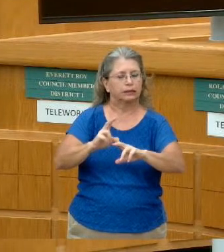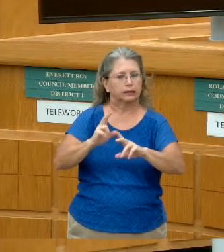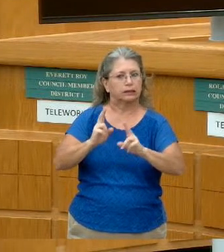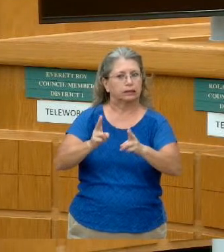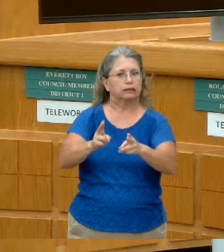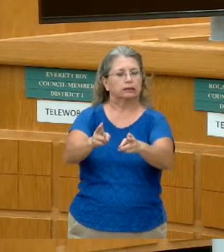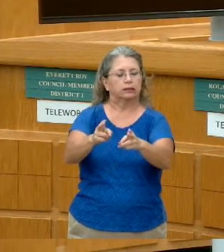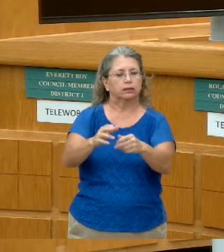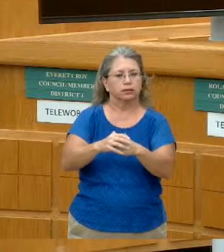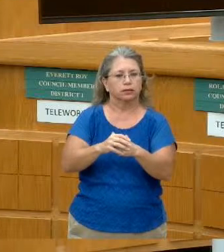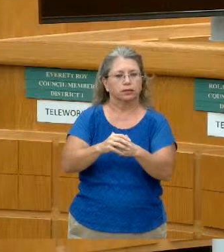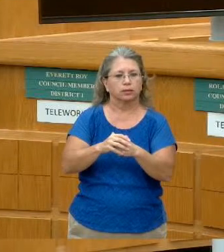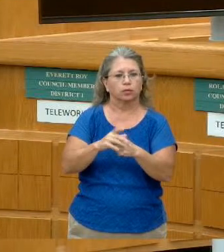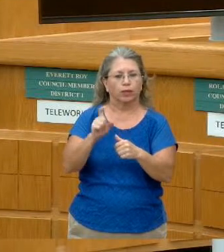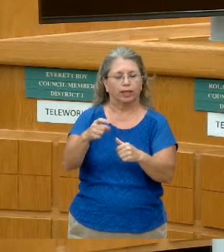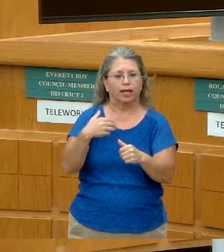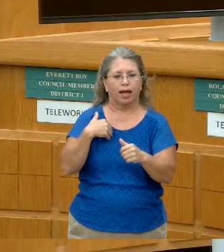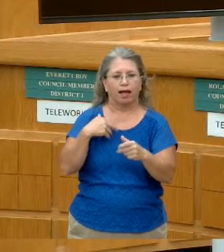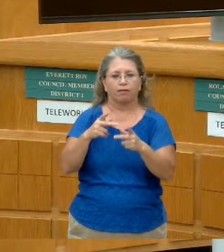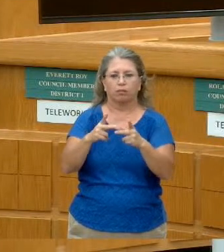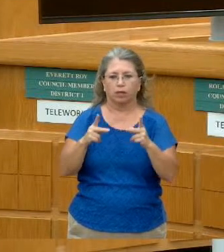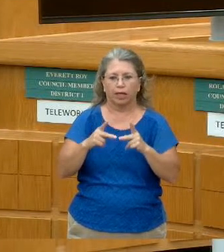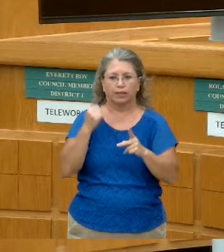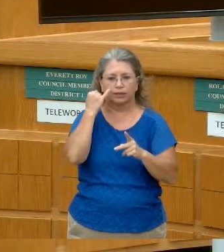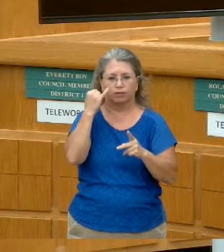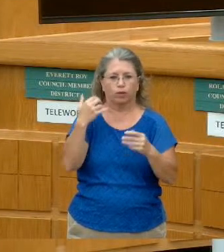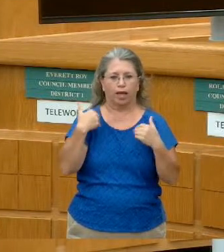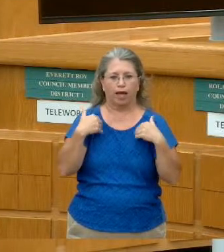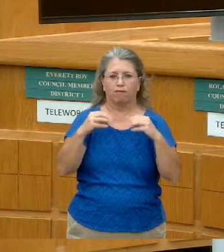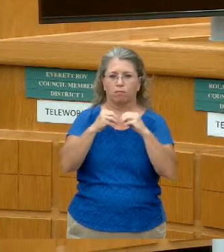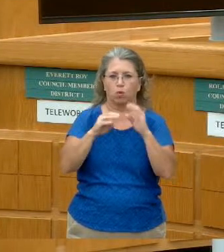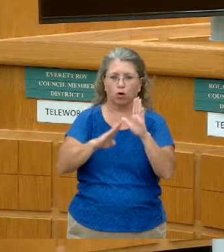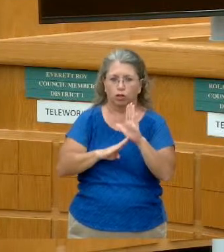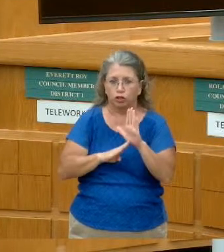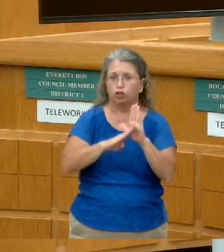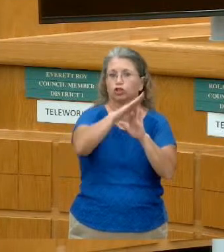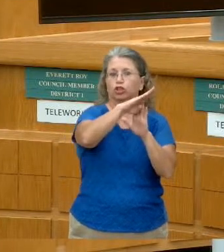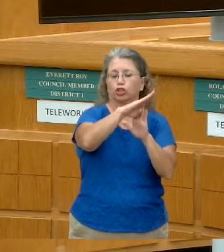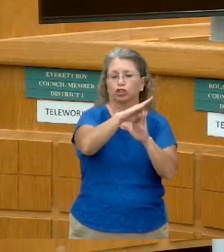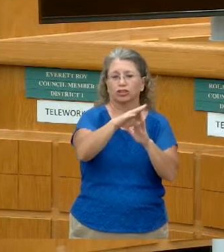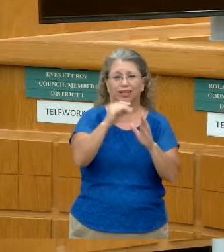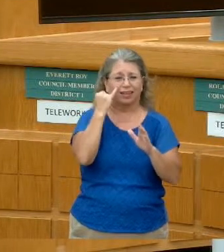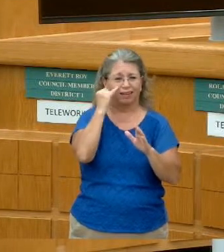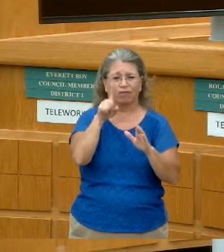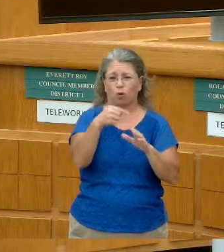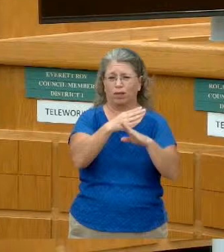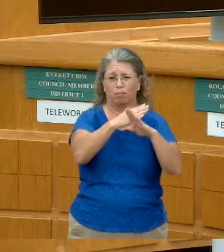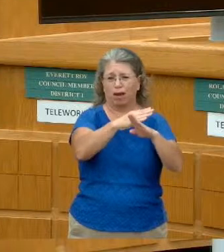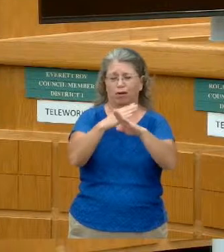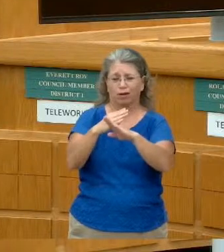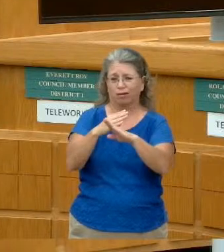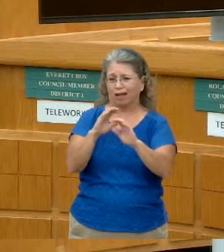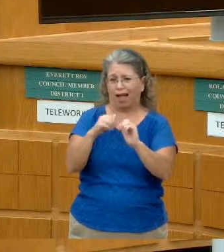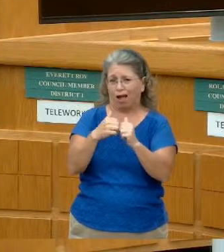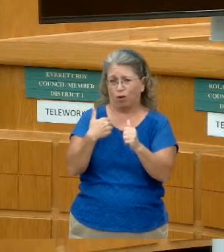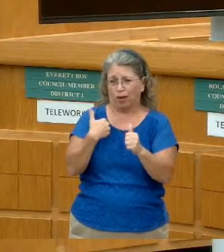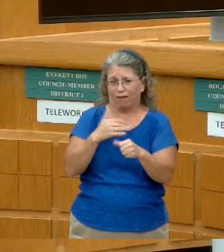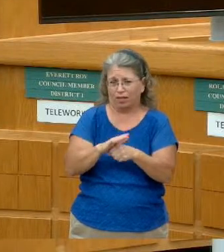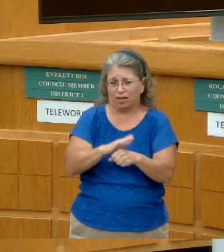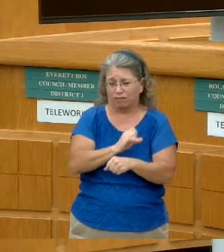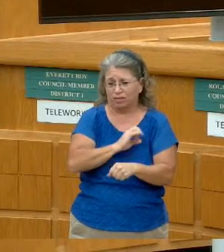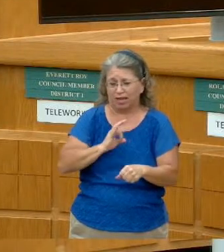for surge, and if the only impediment is, how are we going to staff it? Well, those are the same questions we face every